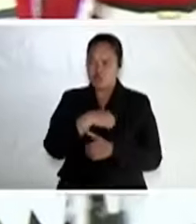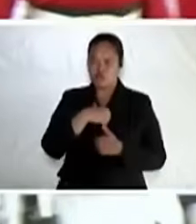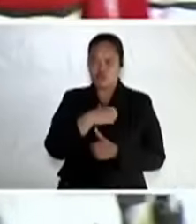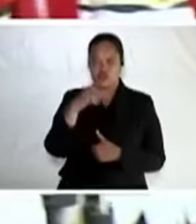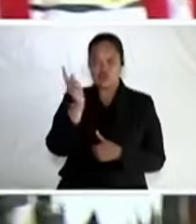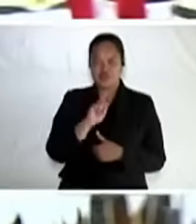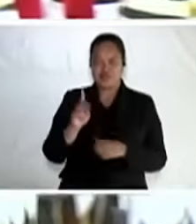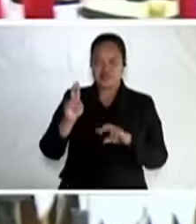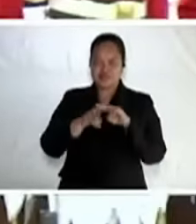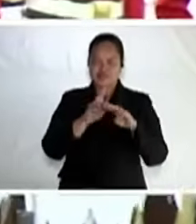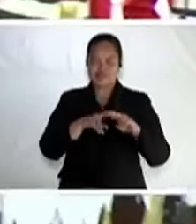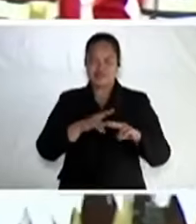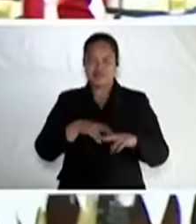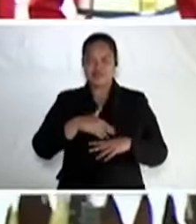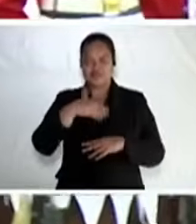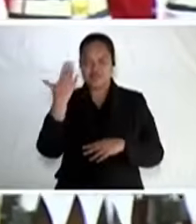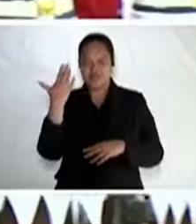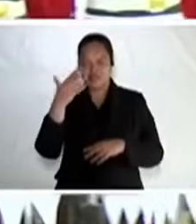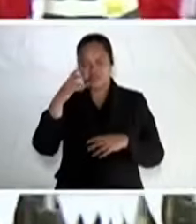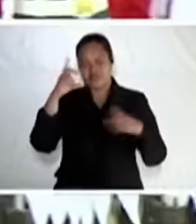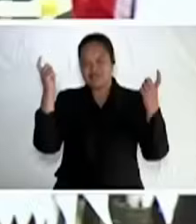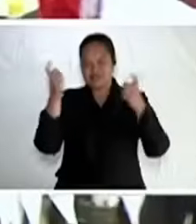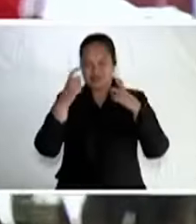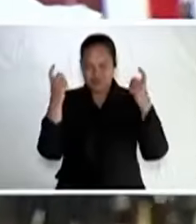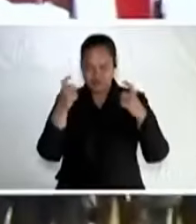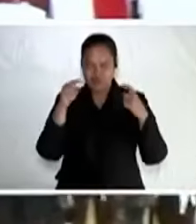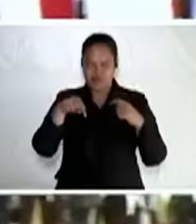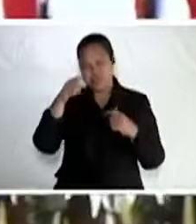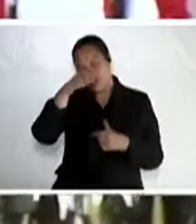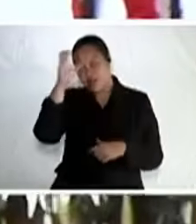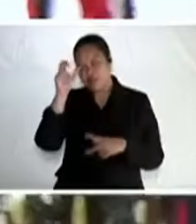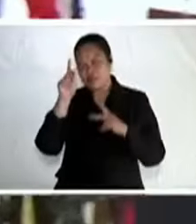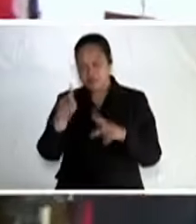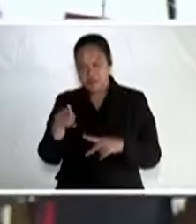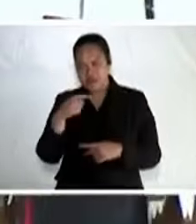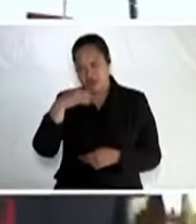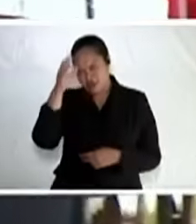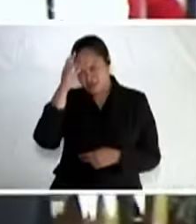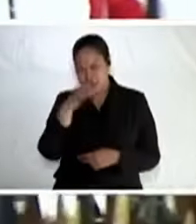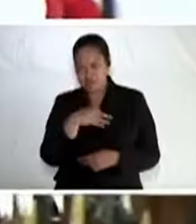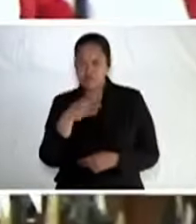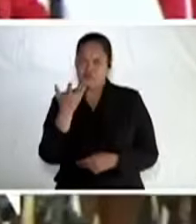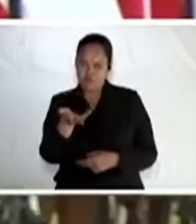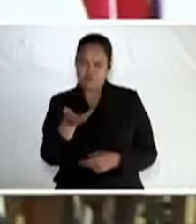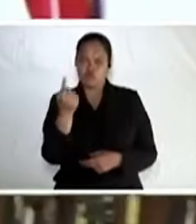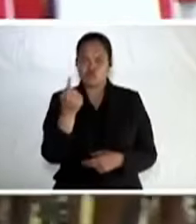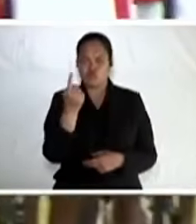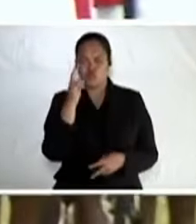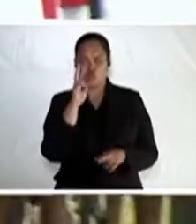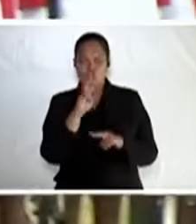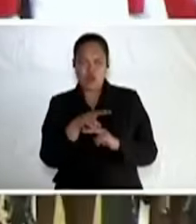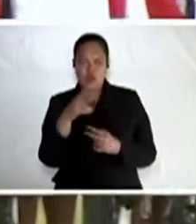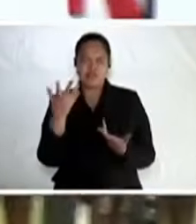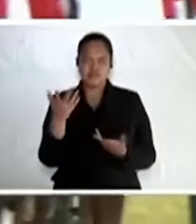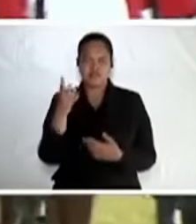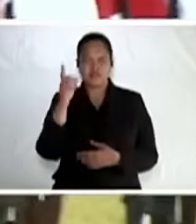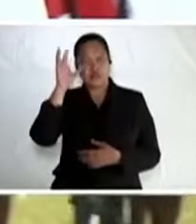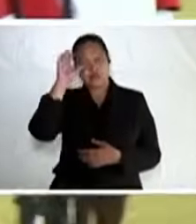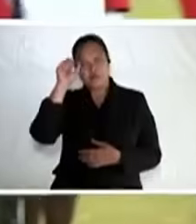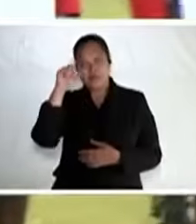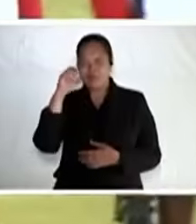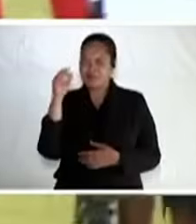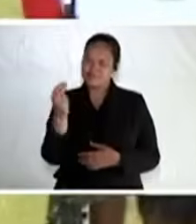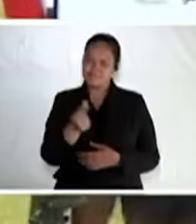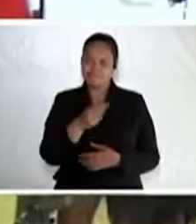mbimbi ka boy doritingo ena rara lewa na Albert ka bombota ni bebu no talanga ko ni sar tu mekina ko ni no bogana no matalitunga ni